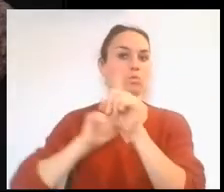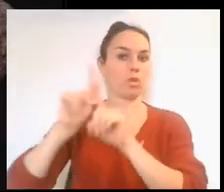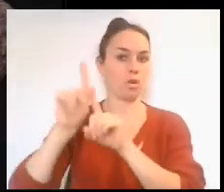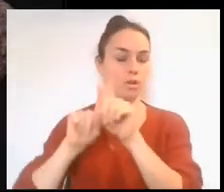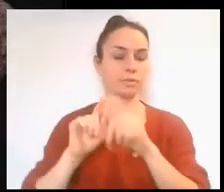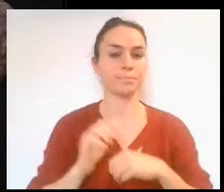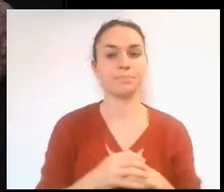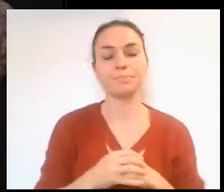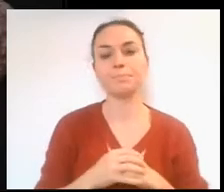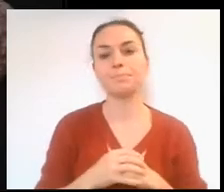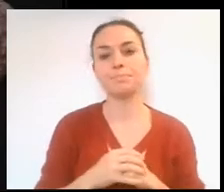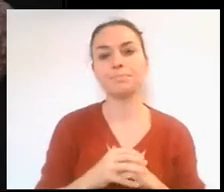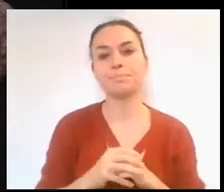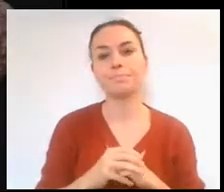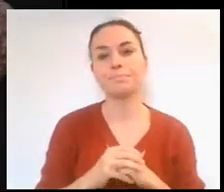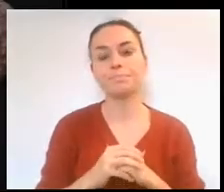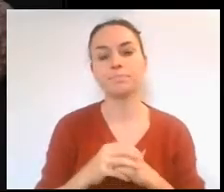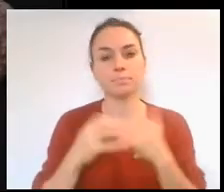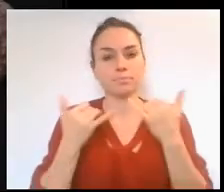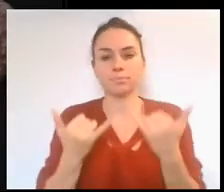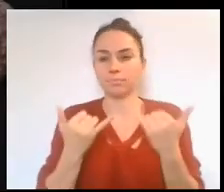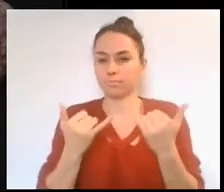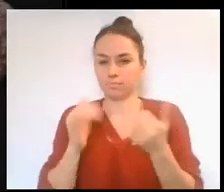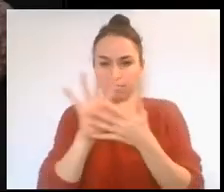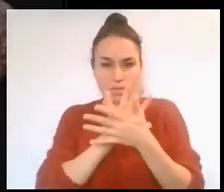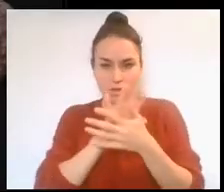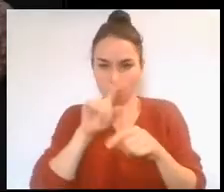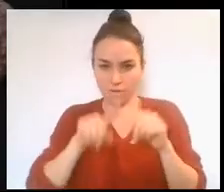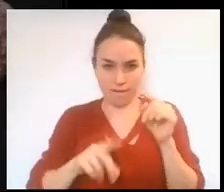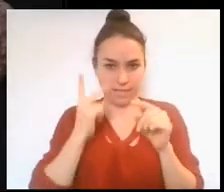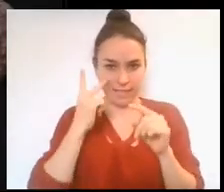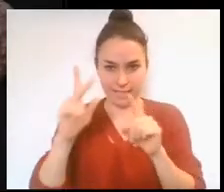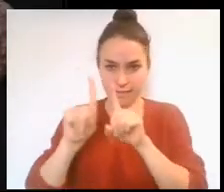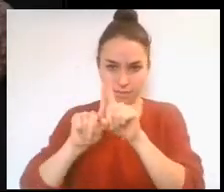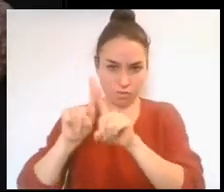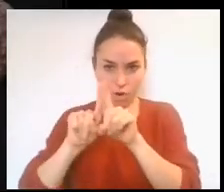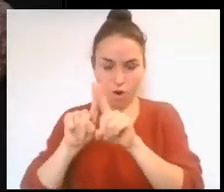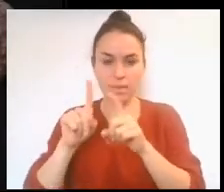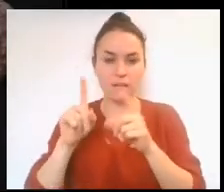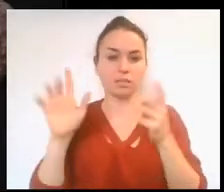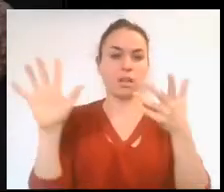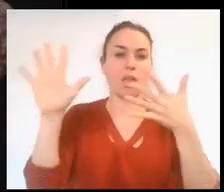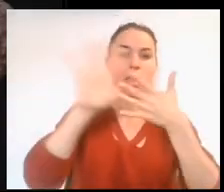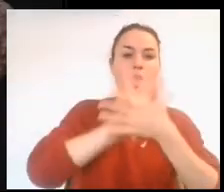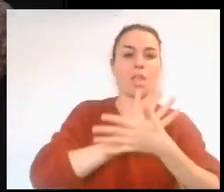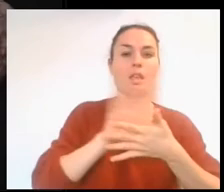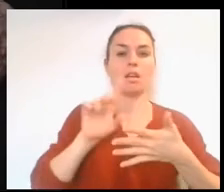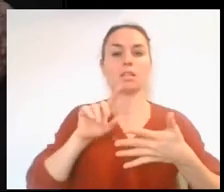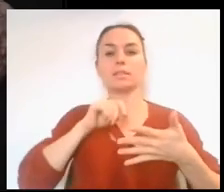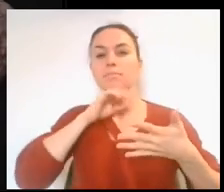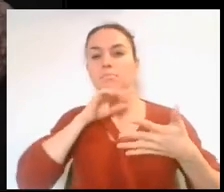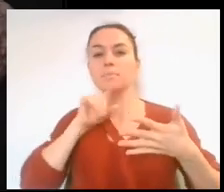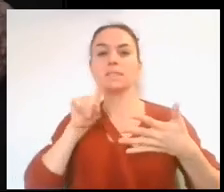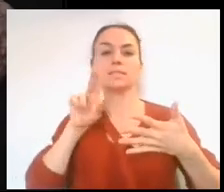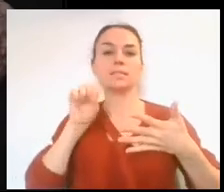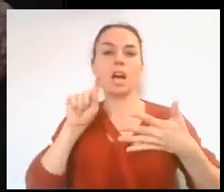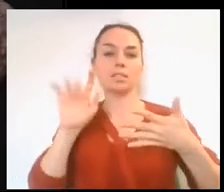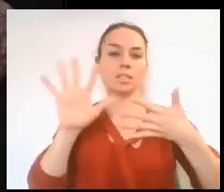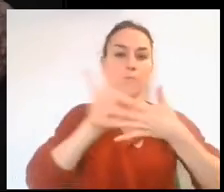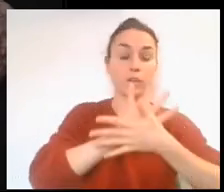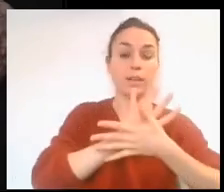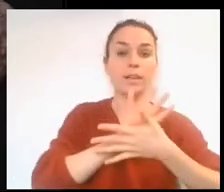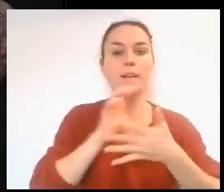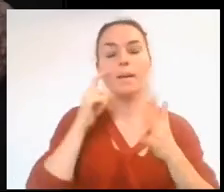this stage because they are hidden by the dust that obscures them, but there are little peninsulas here